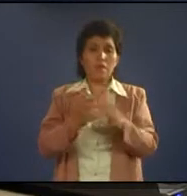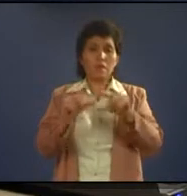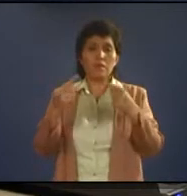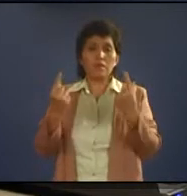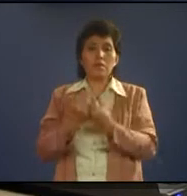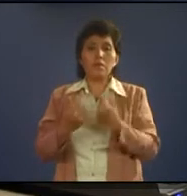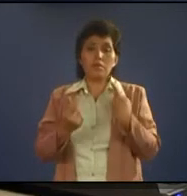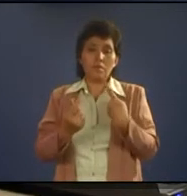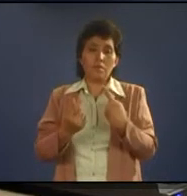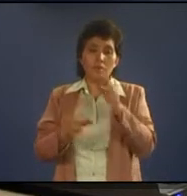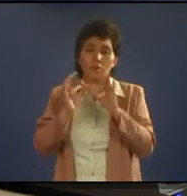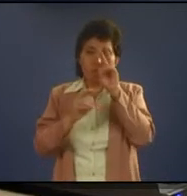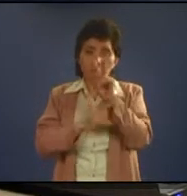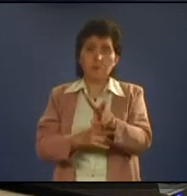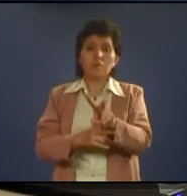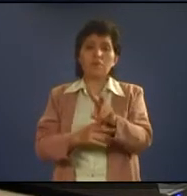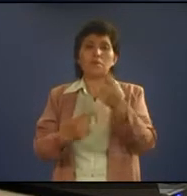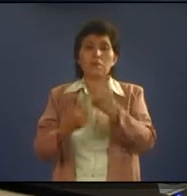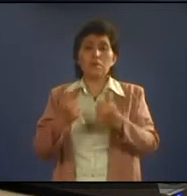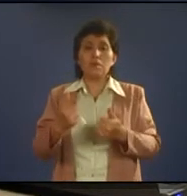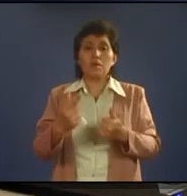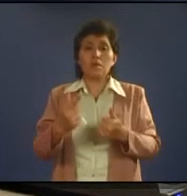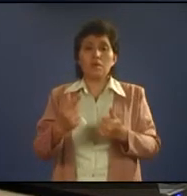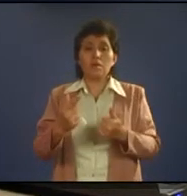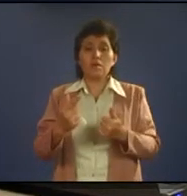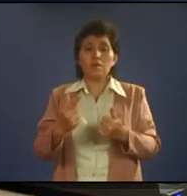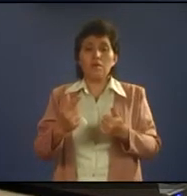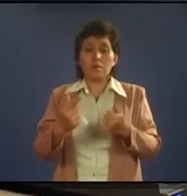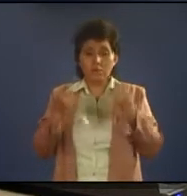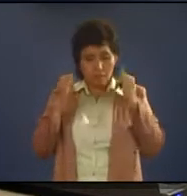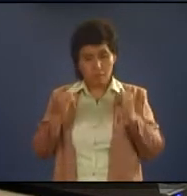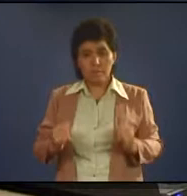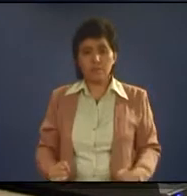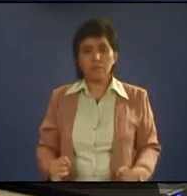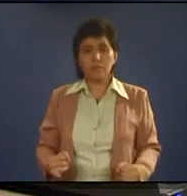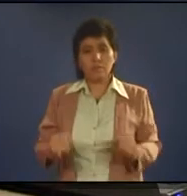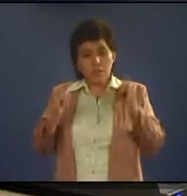look like an individual. Okay, an individual, it's a collective of